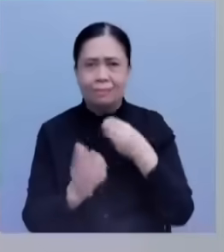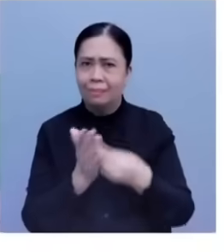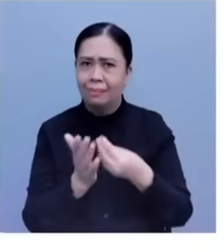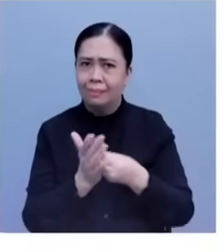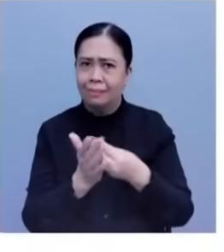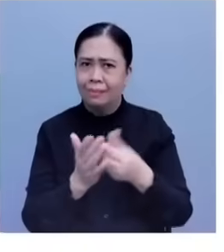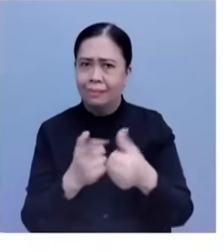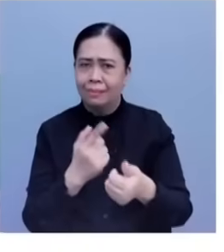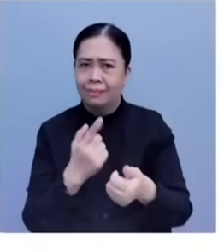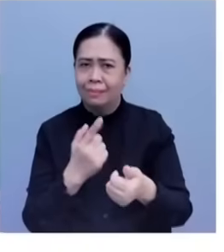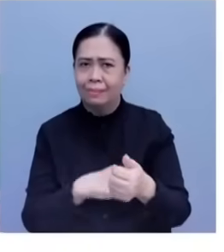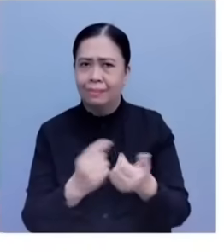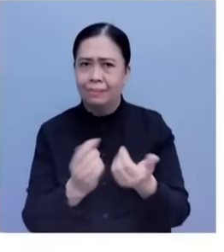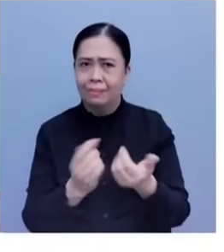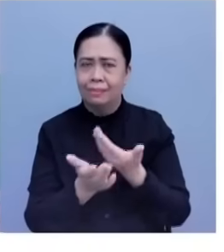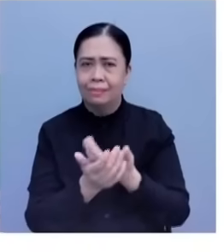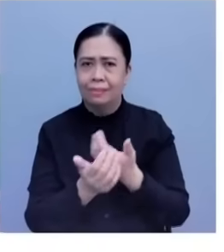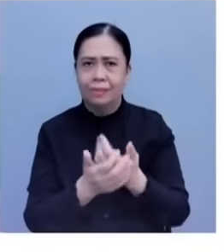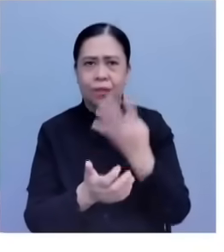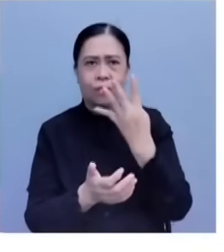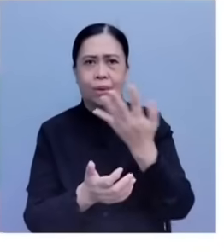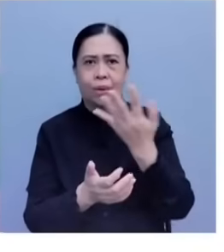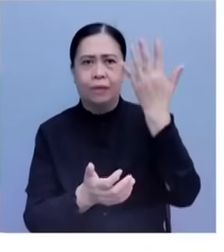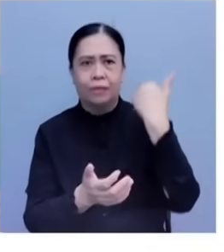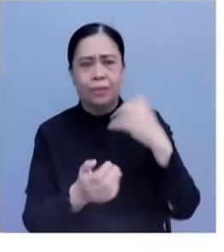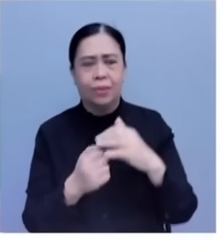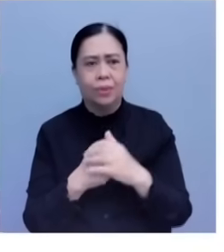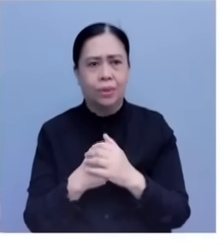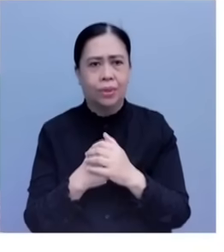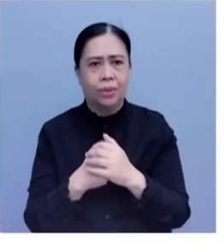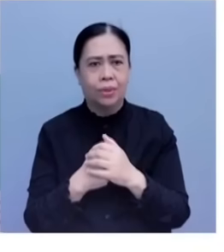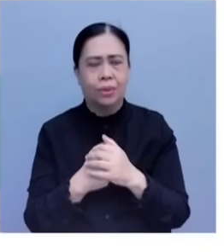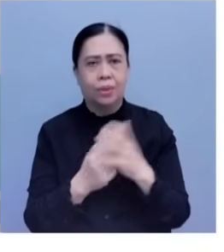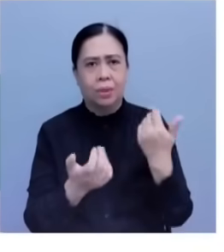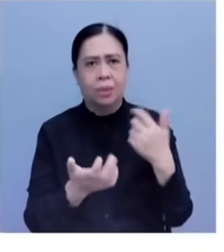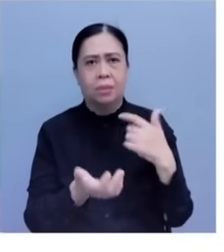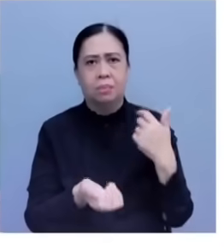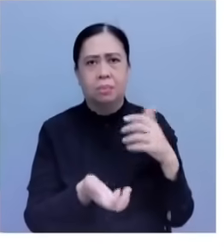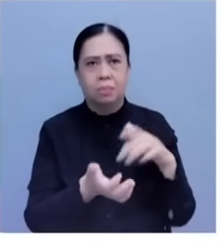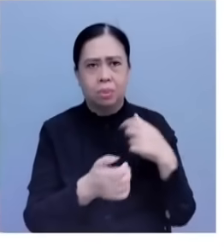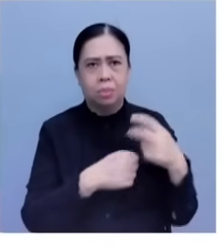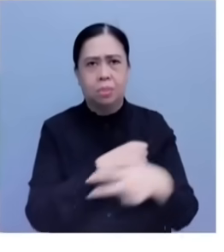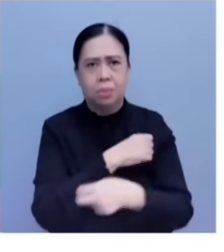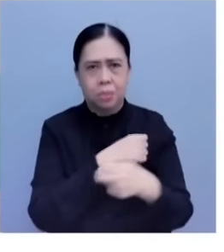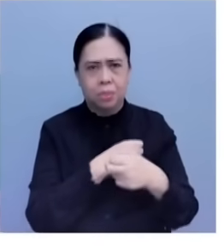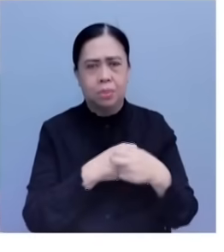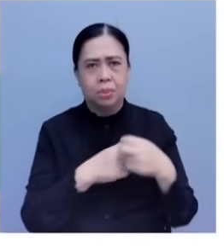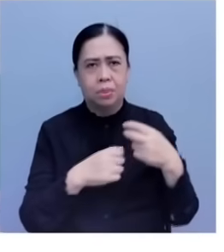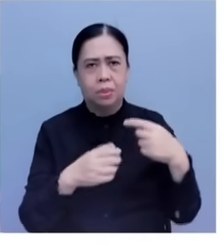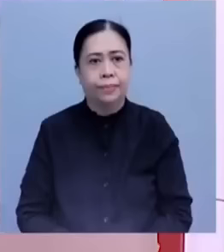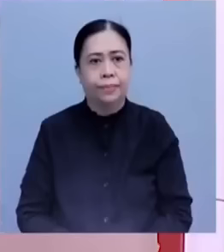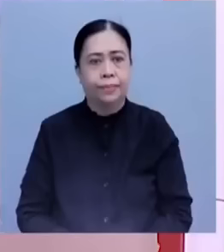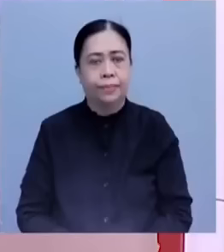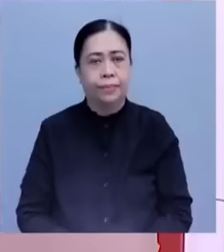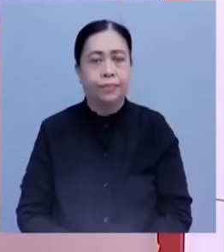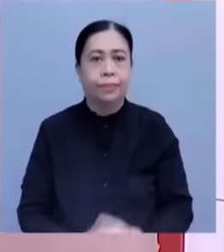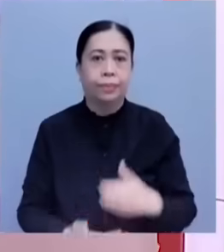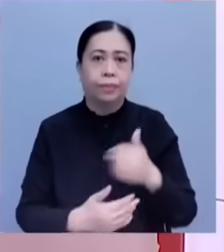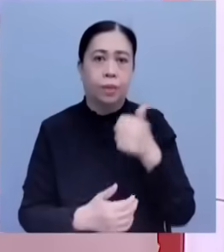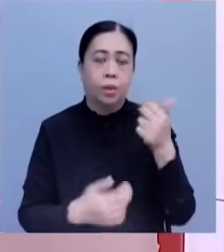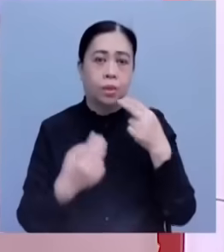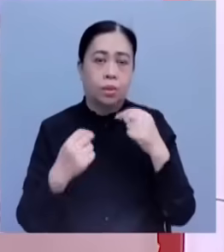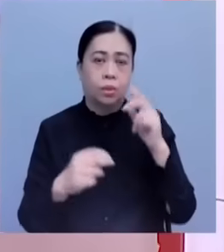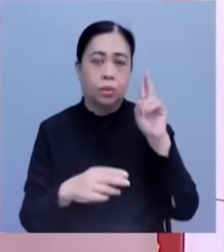We have four previous incidents of extortion and theft at the checkpoint. The U.S.